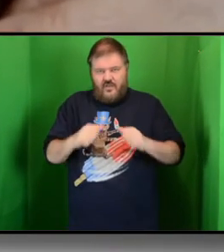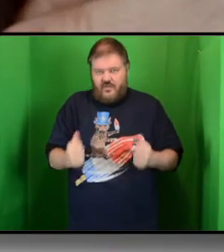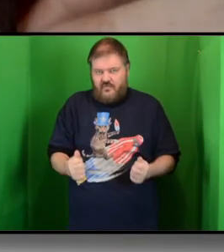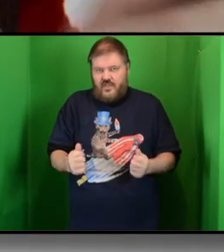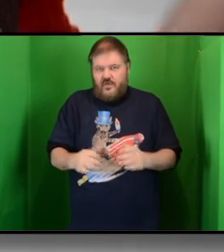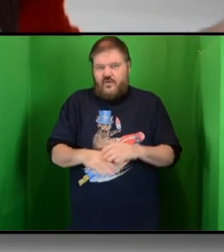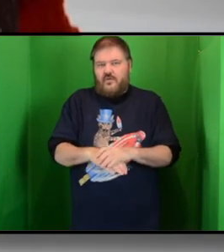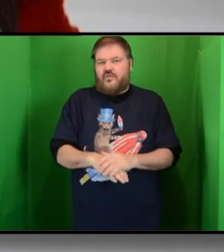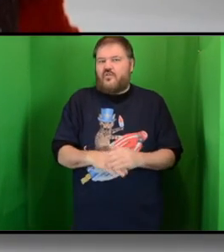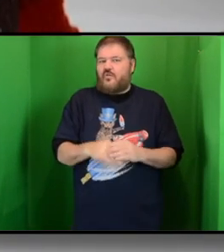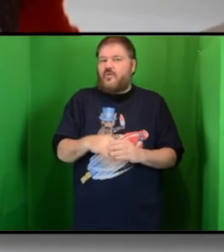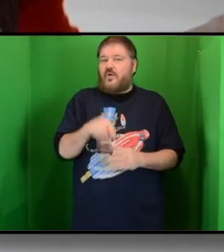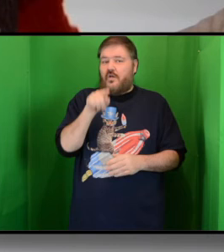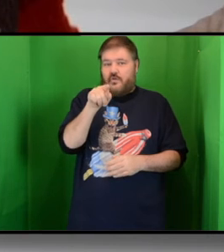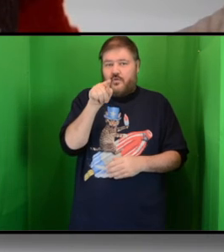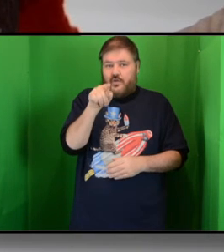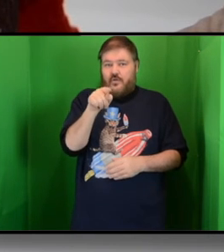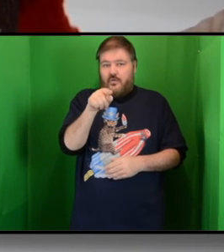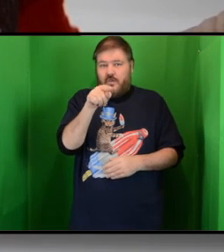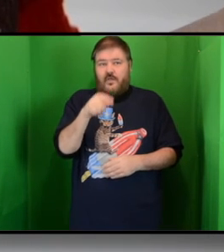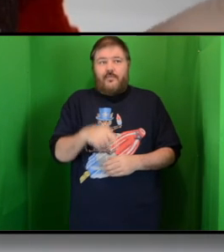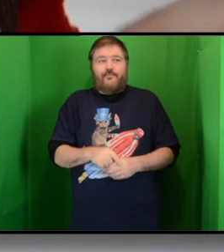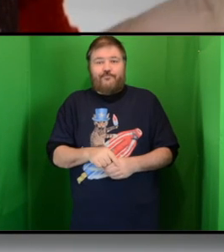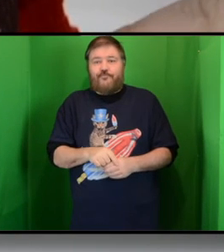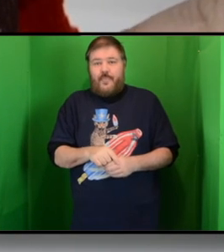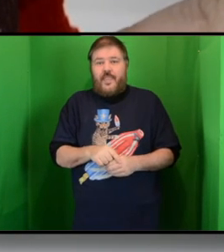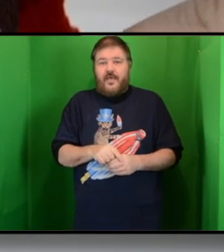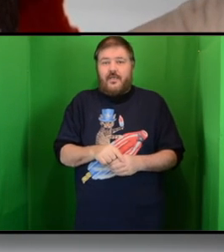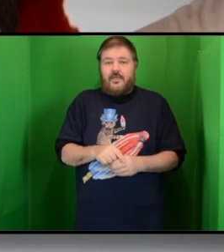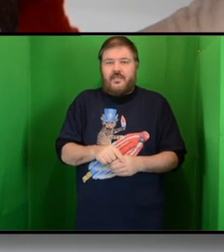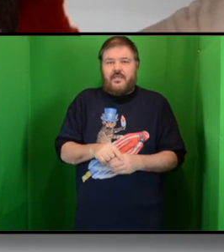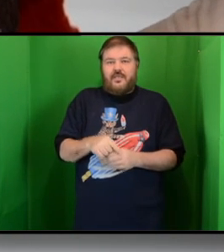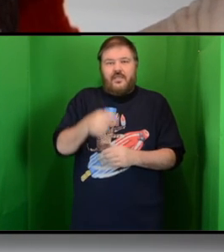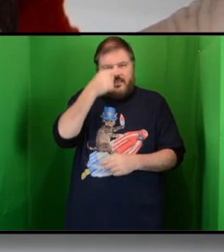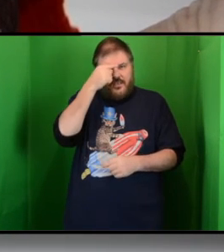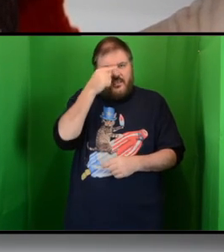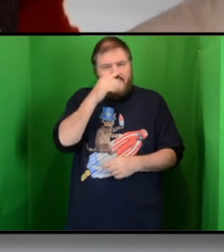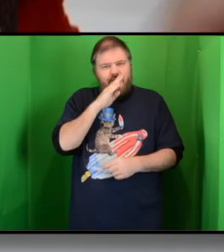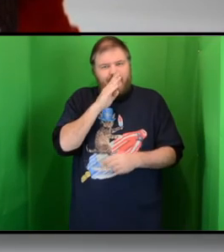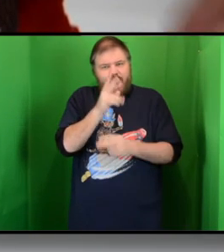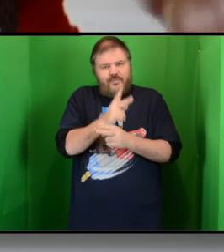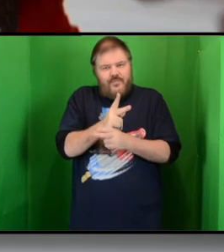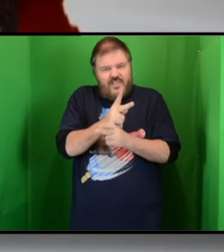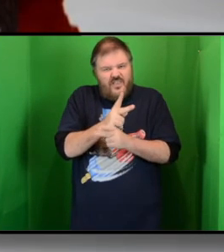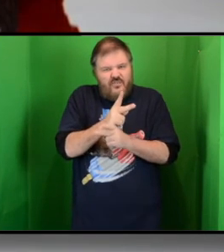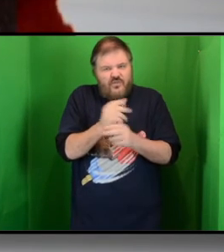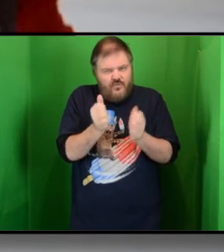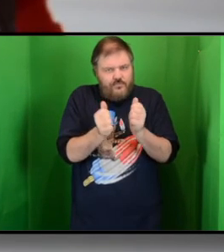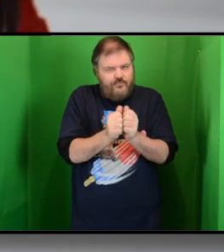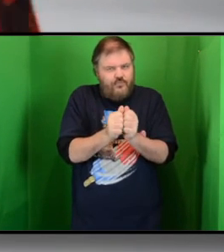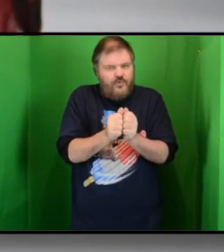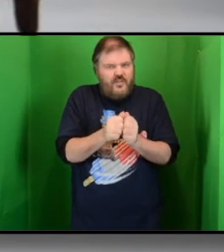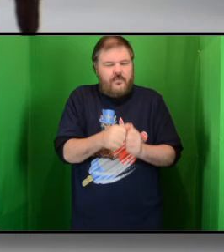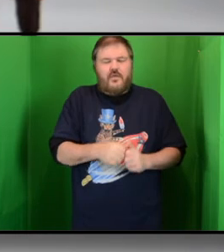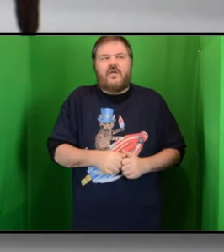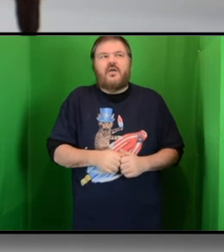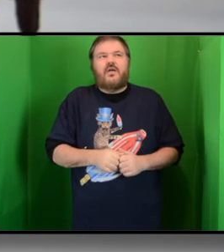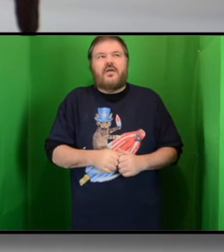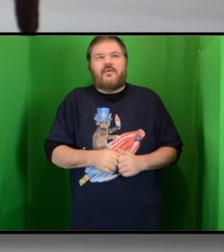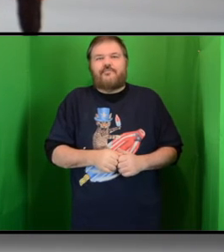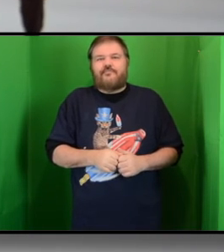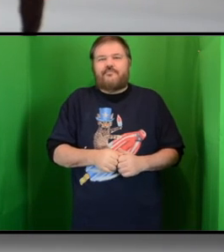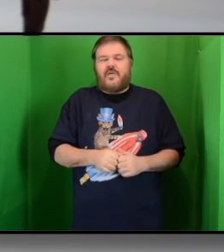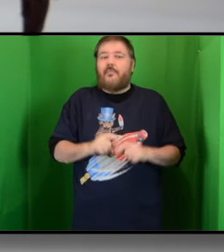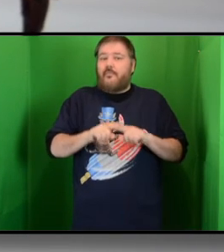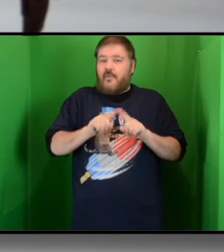monster claws right here, and each one of the Monsterbots have these. His